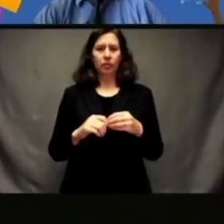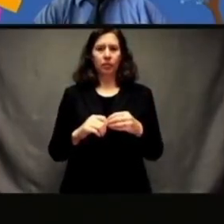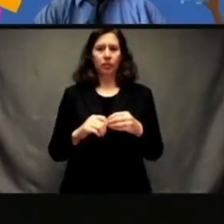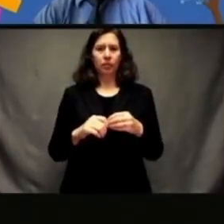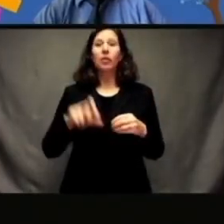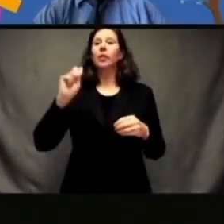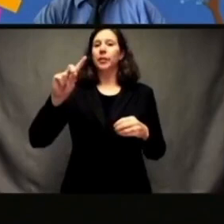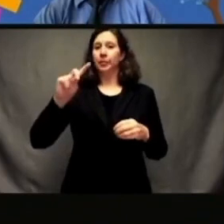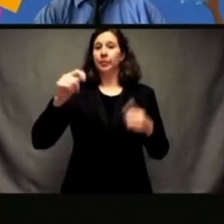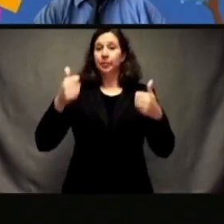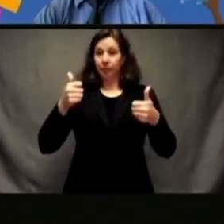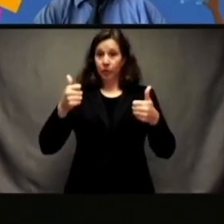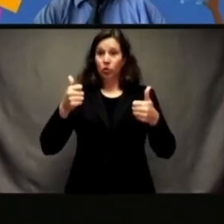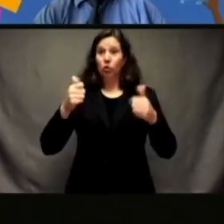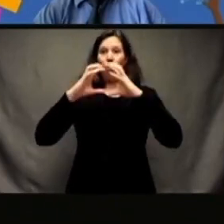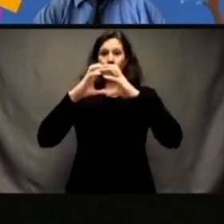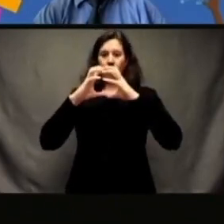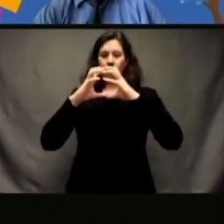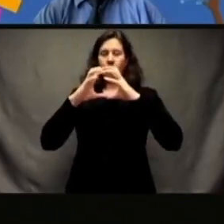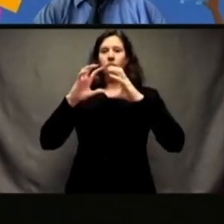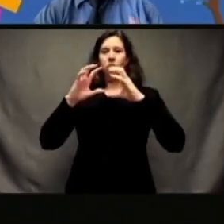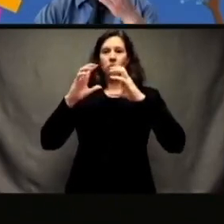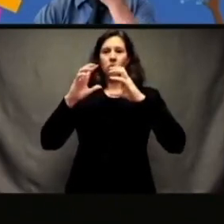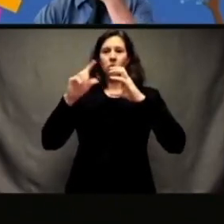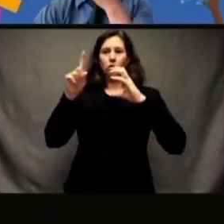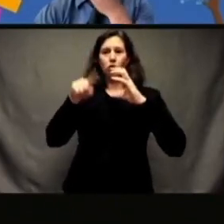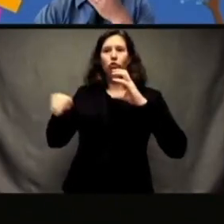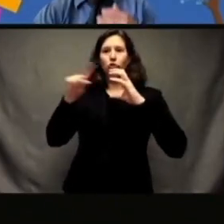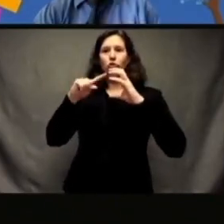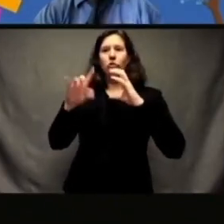Right, so when we